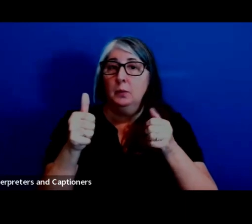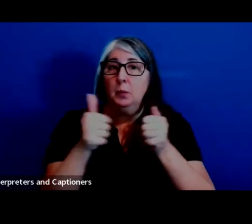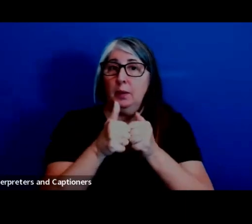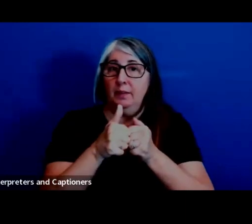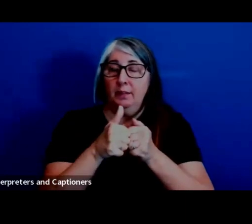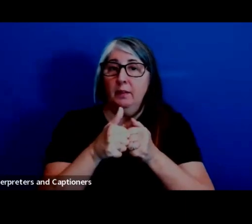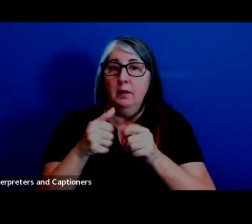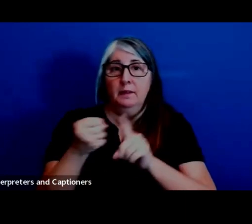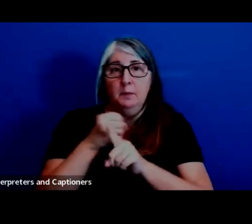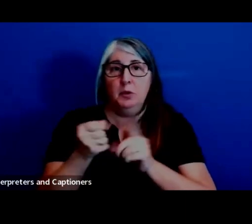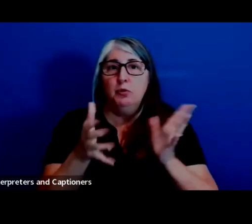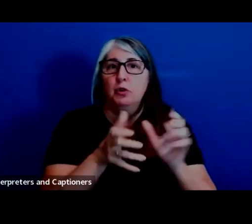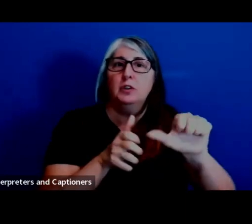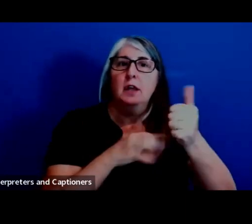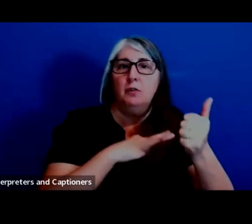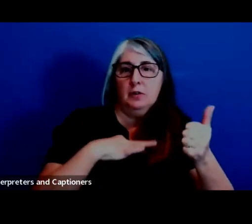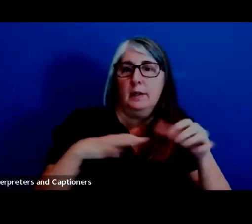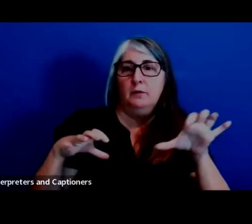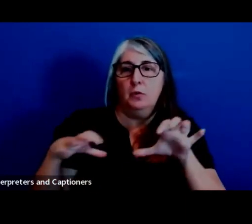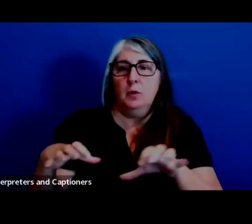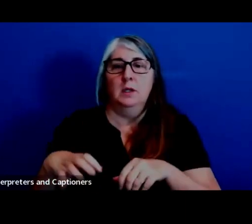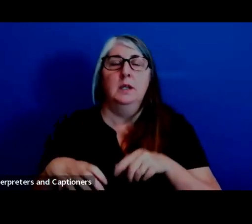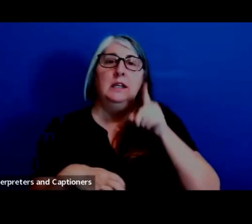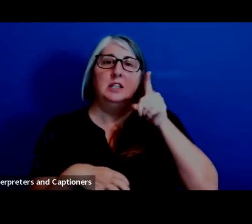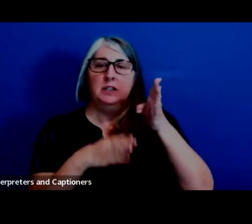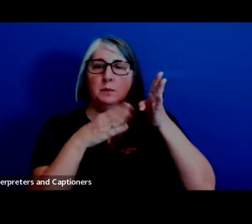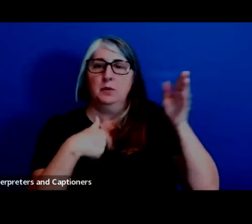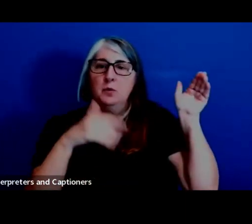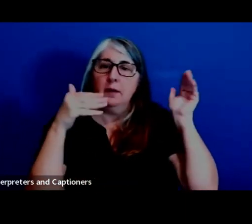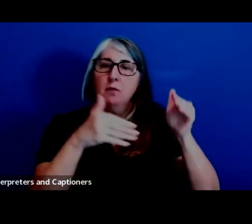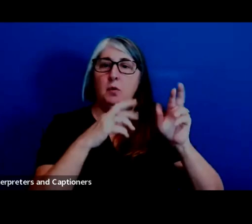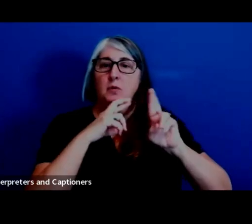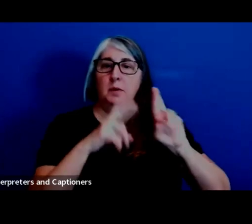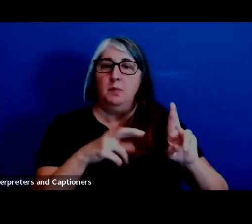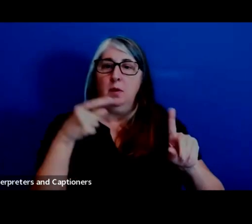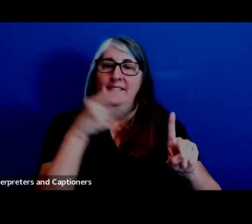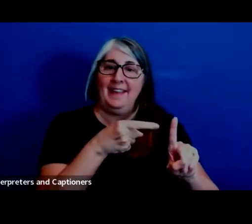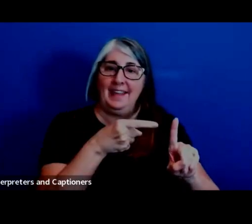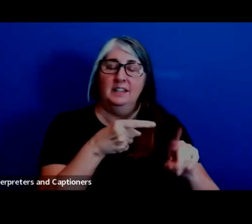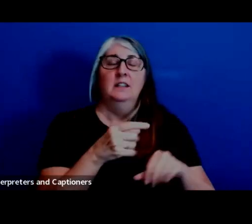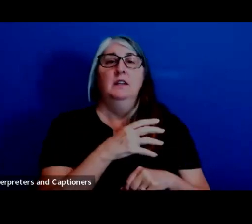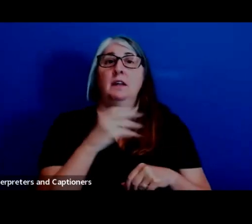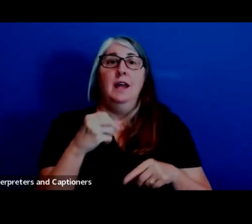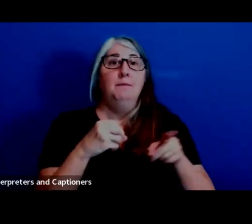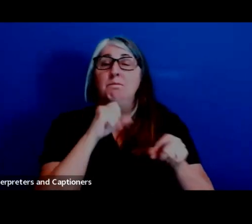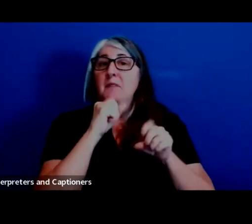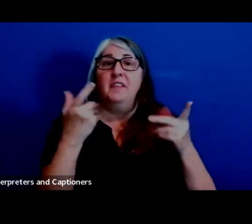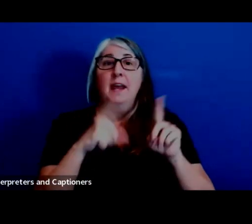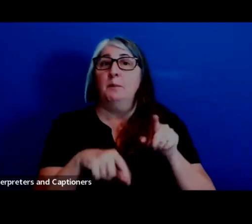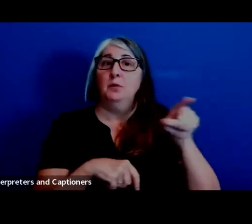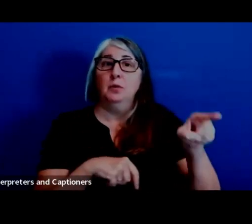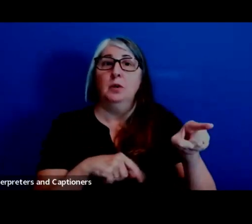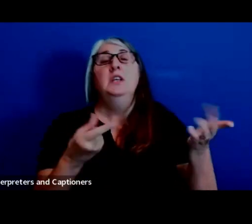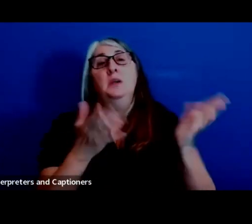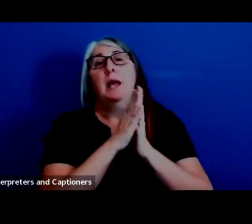encouraged the other staff to do this. She was the person I really focused my report on. And nothing happened to her. She was asked to